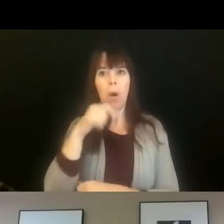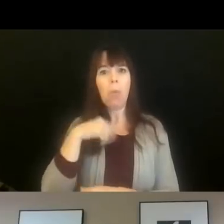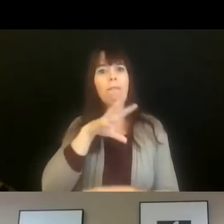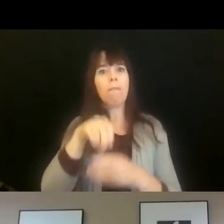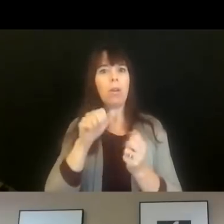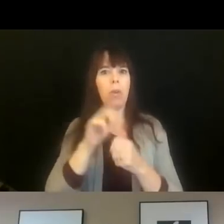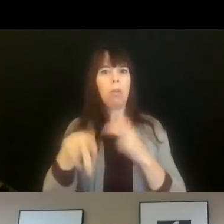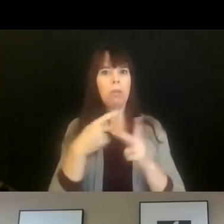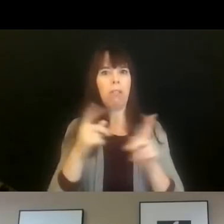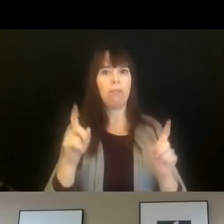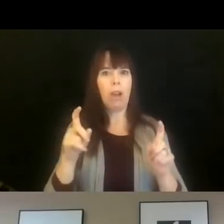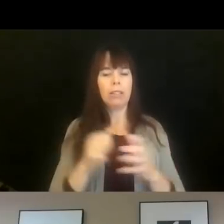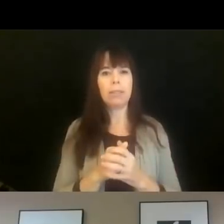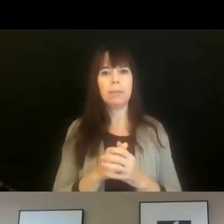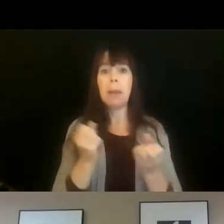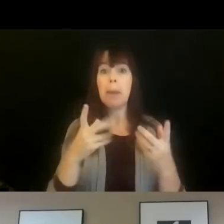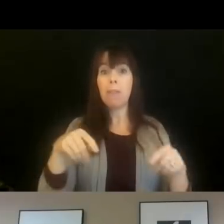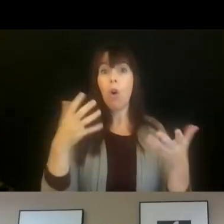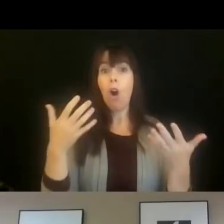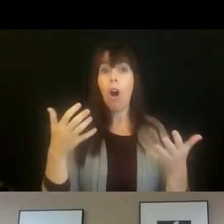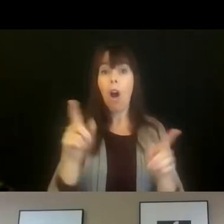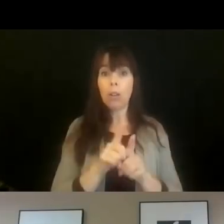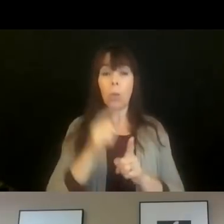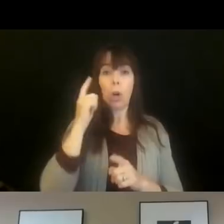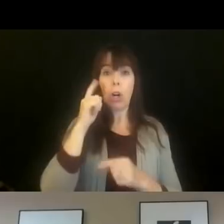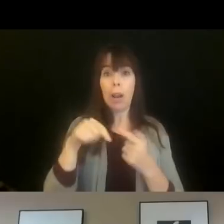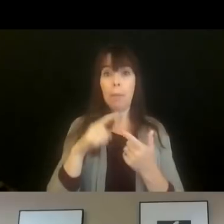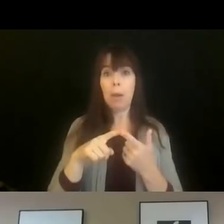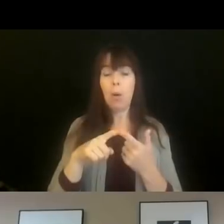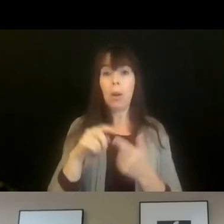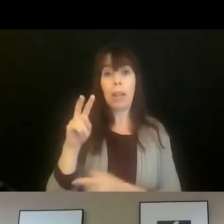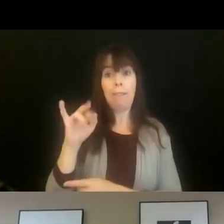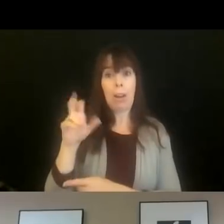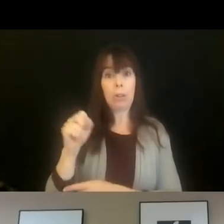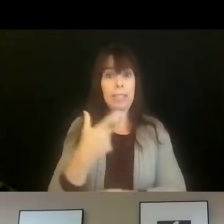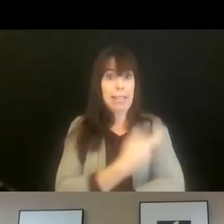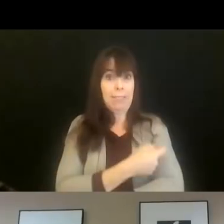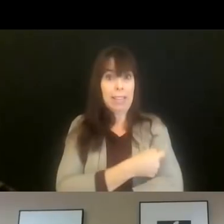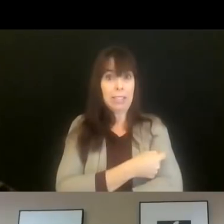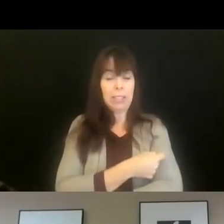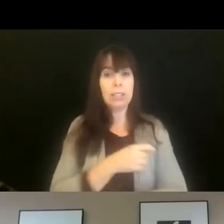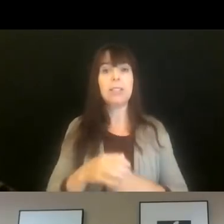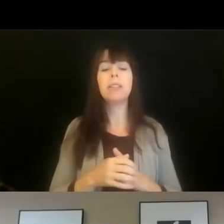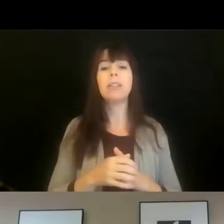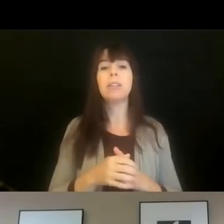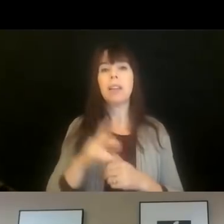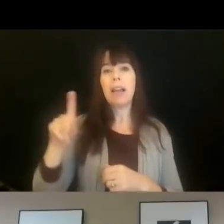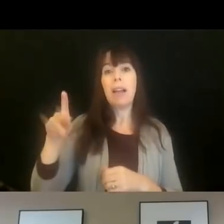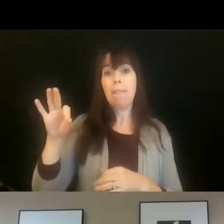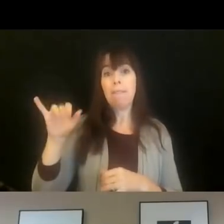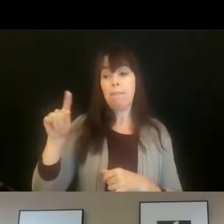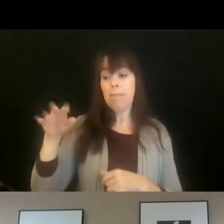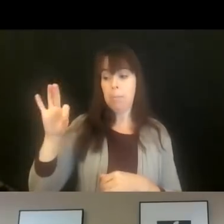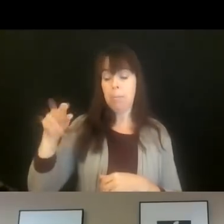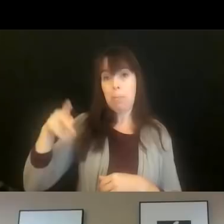those trials. Many of you have also heard of the Moderna virus vaccine, as well as the Pfizer vaccine, and they use a different